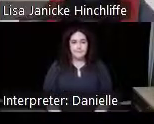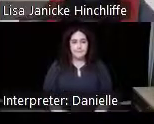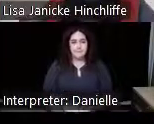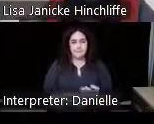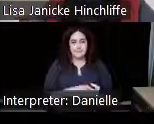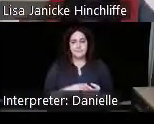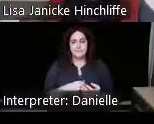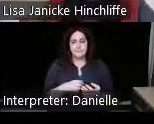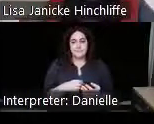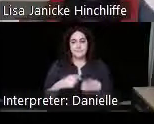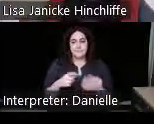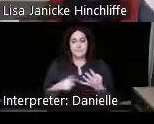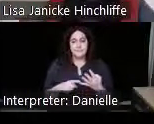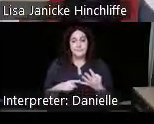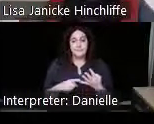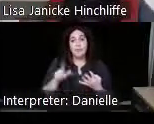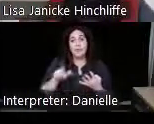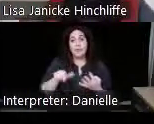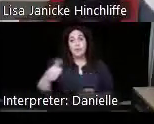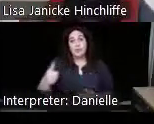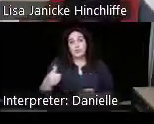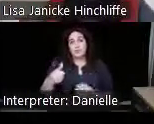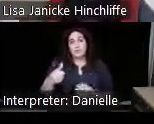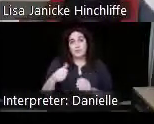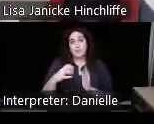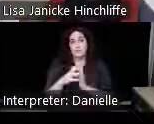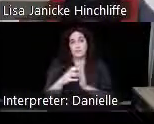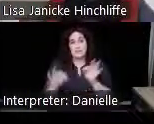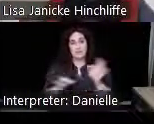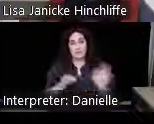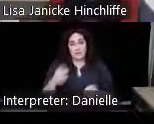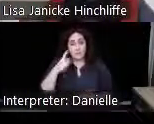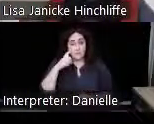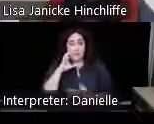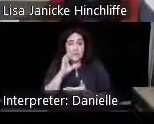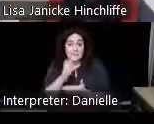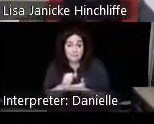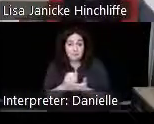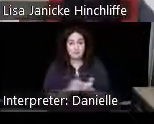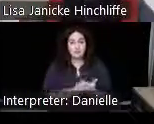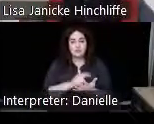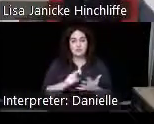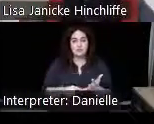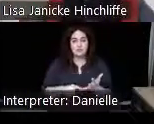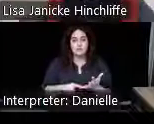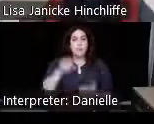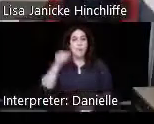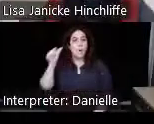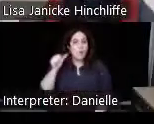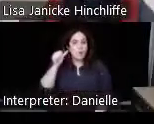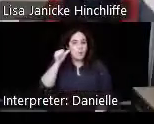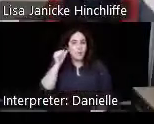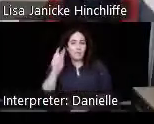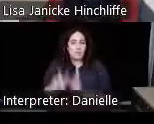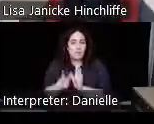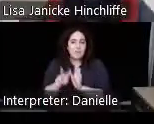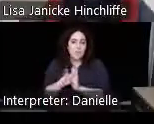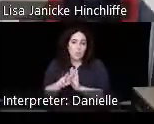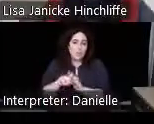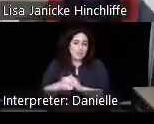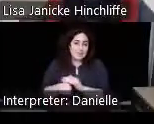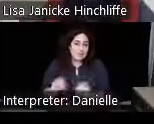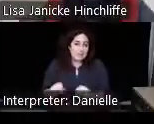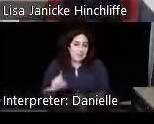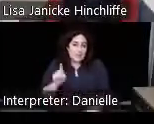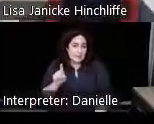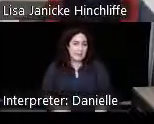when there is images, and questions of accessibility of audio and video. And then what about all